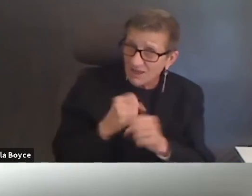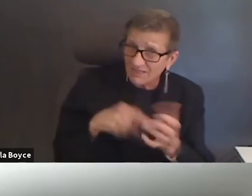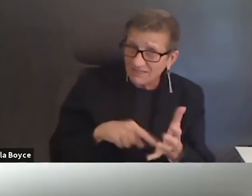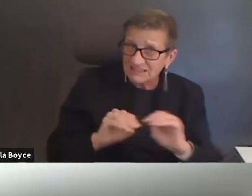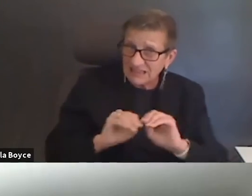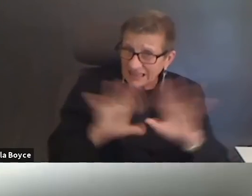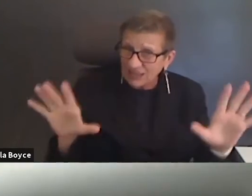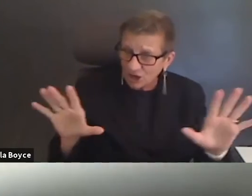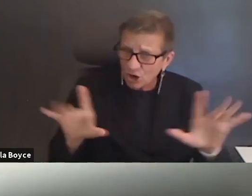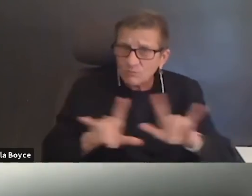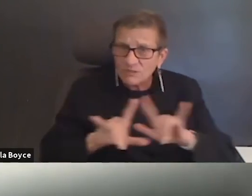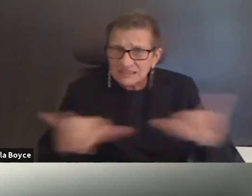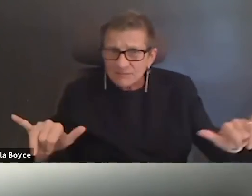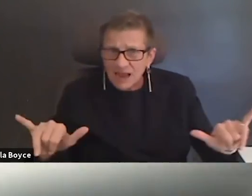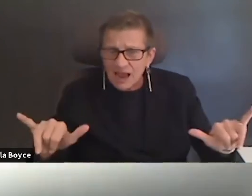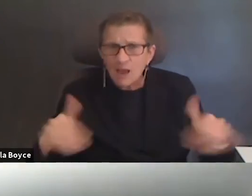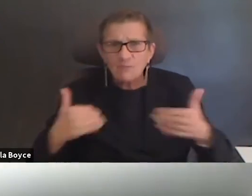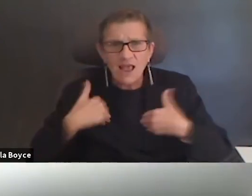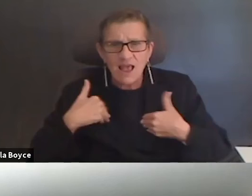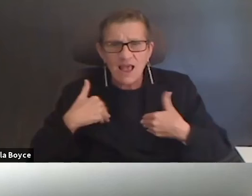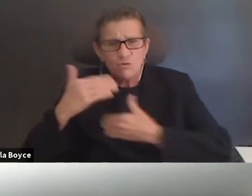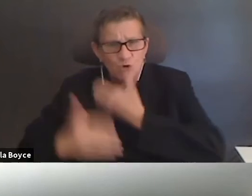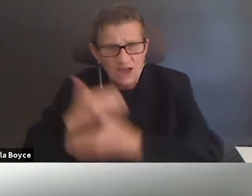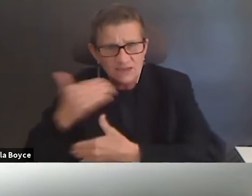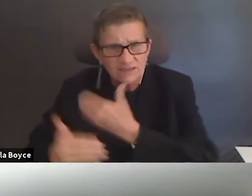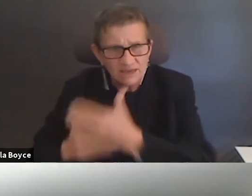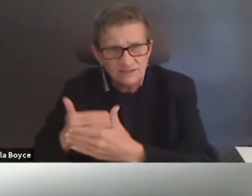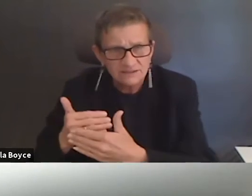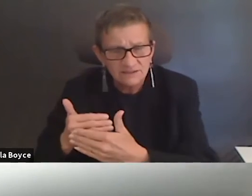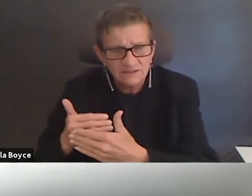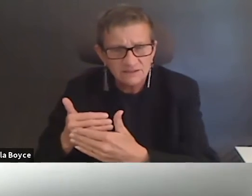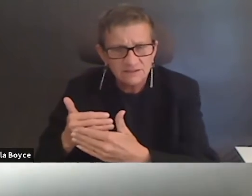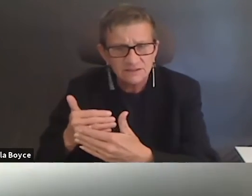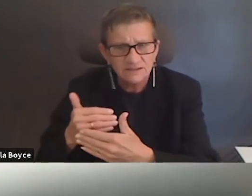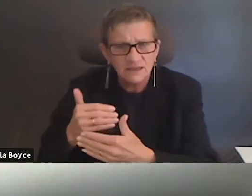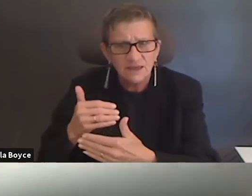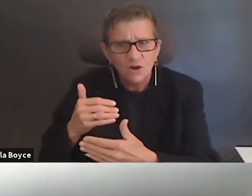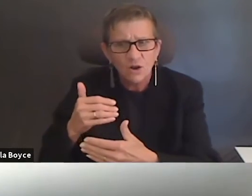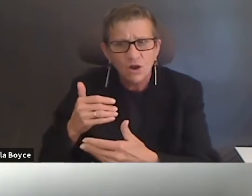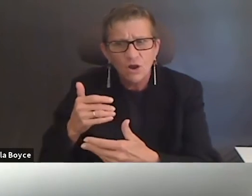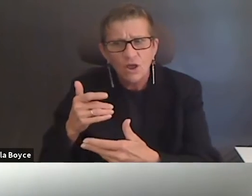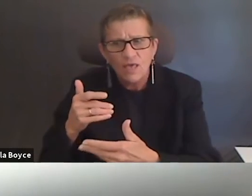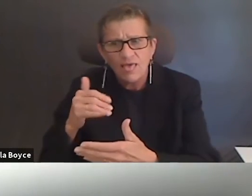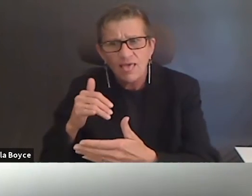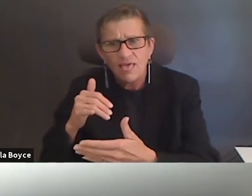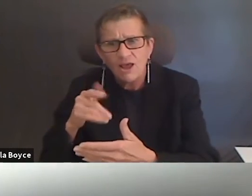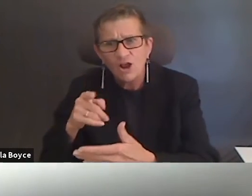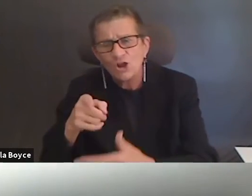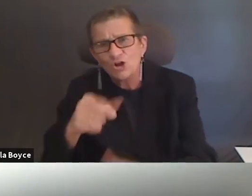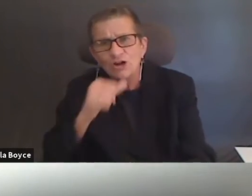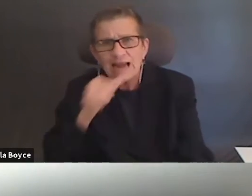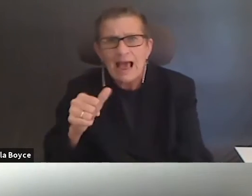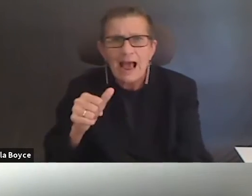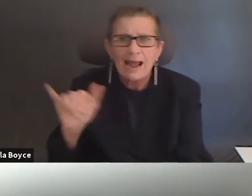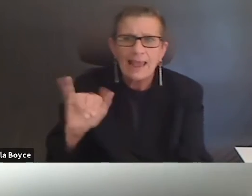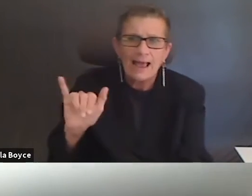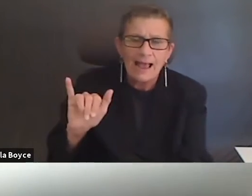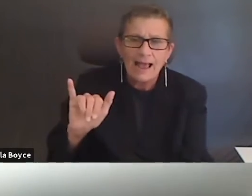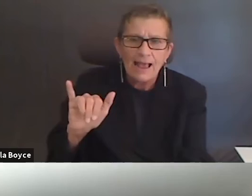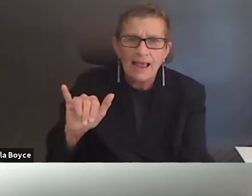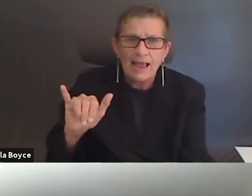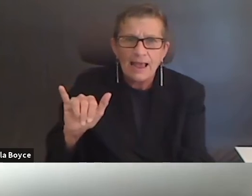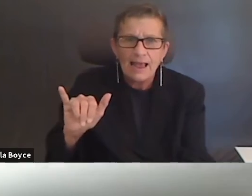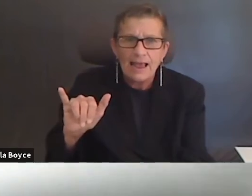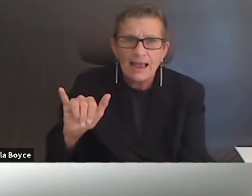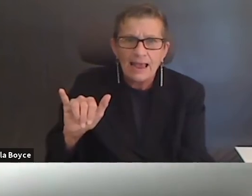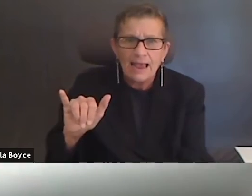at the same time run a process where you are certainly not admitted, or